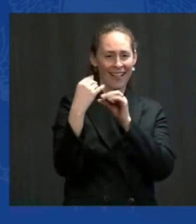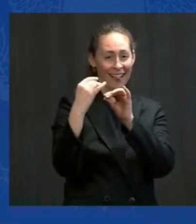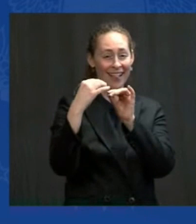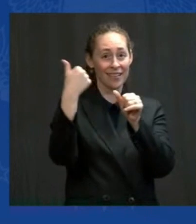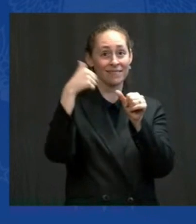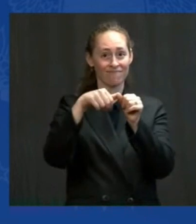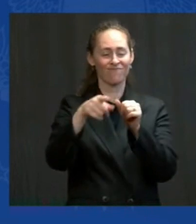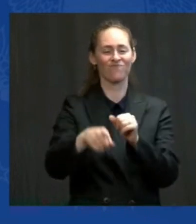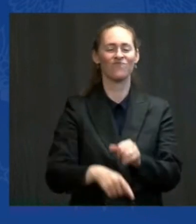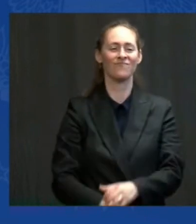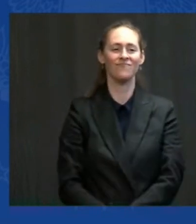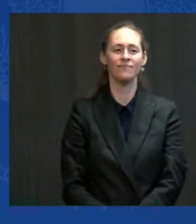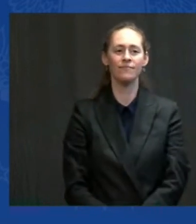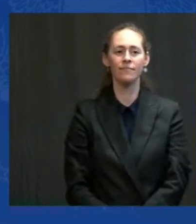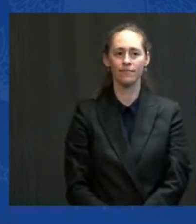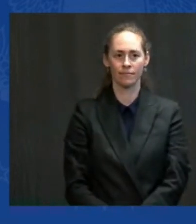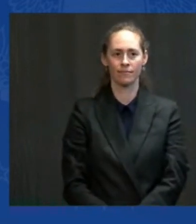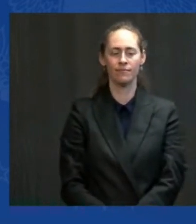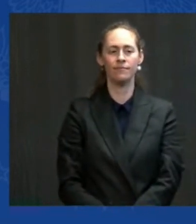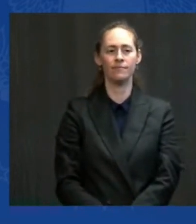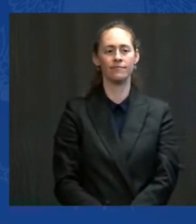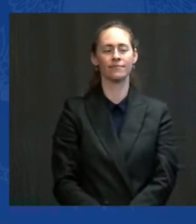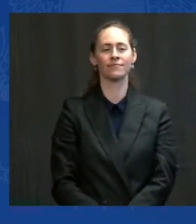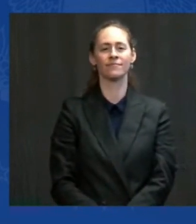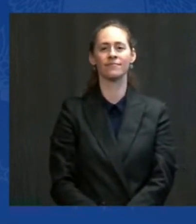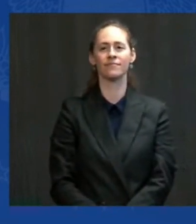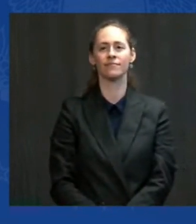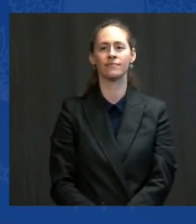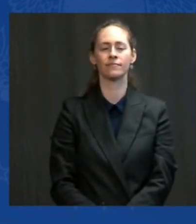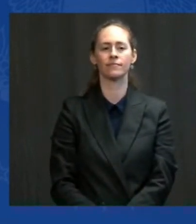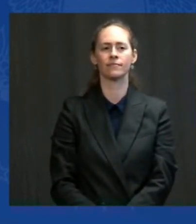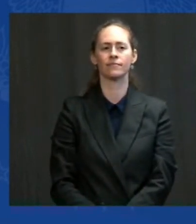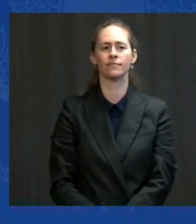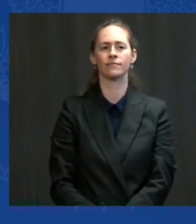and we said, okay, what do we interviewed